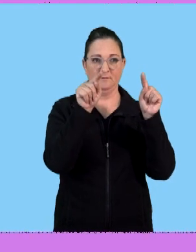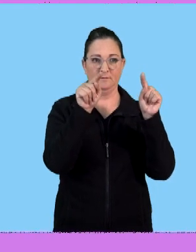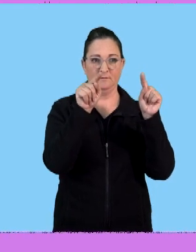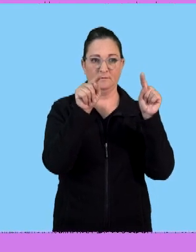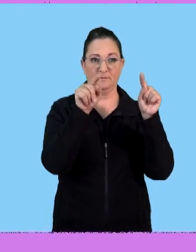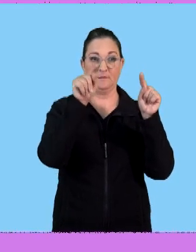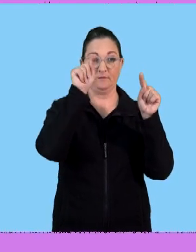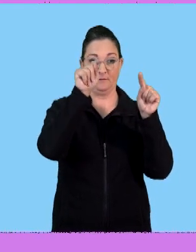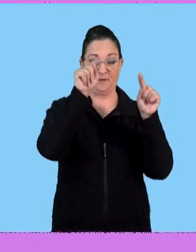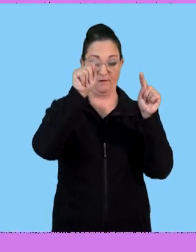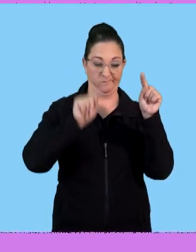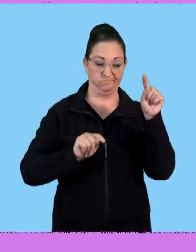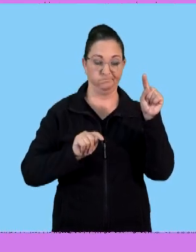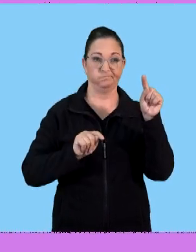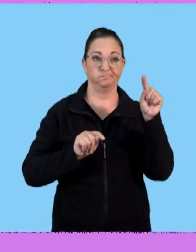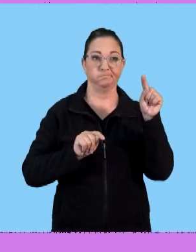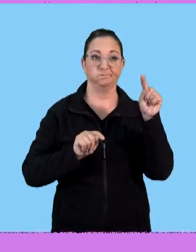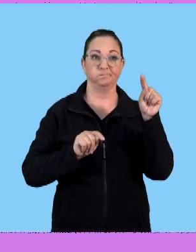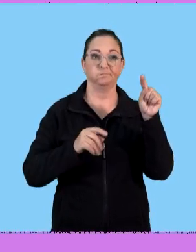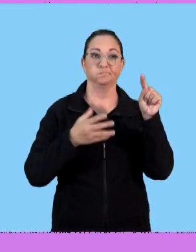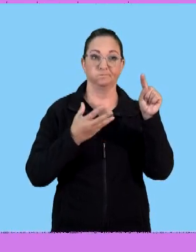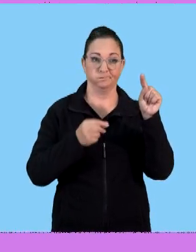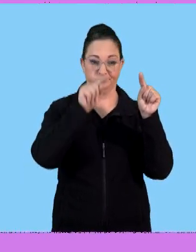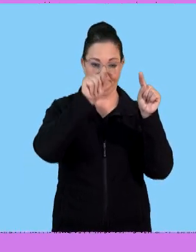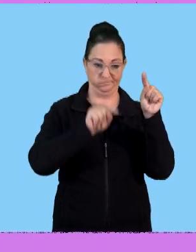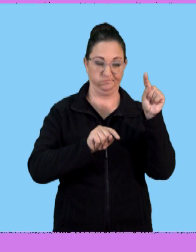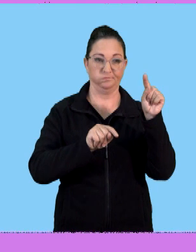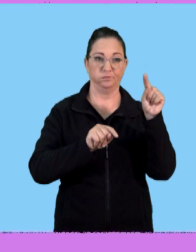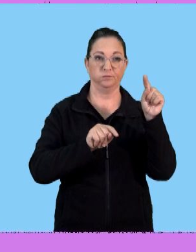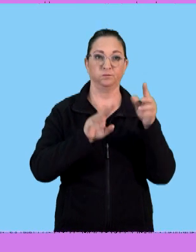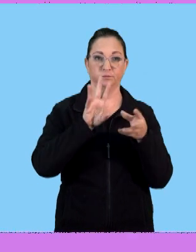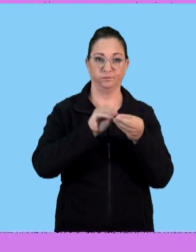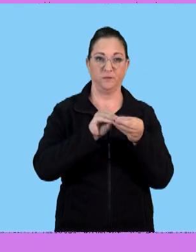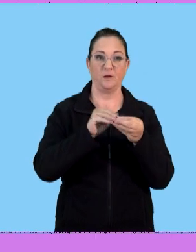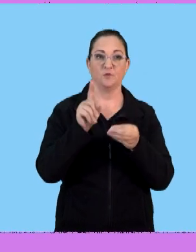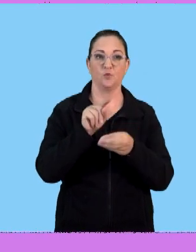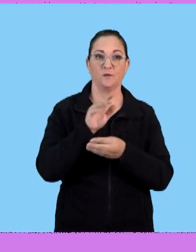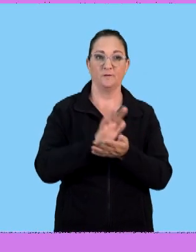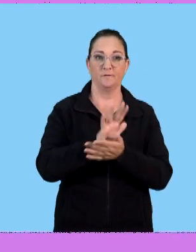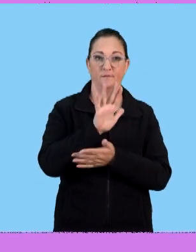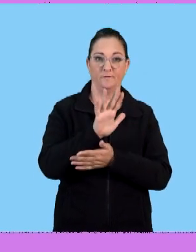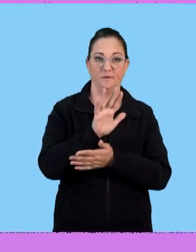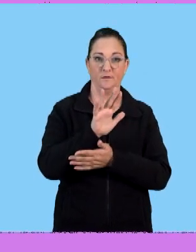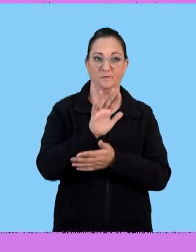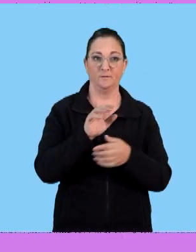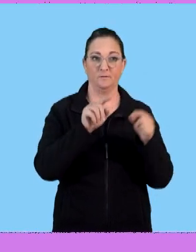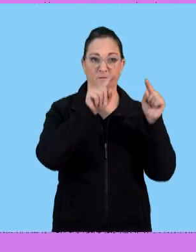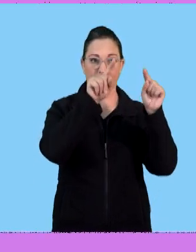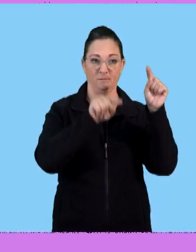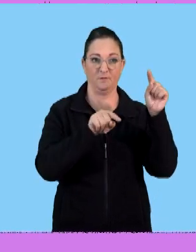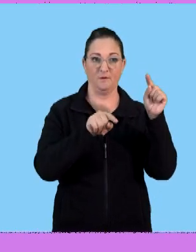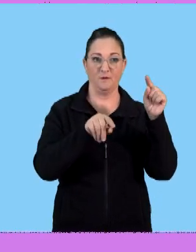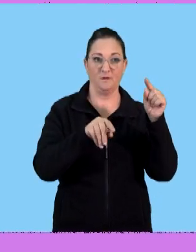okay, plus, remember from here to here, down here, I'm going to take this side now, plus your